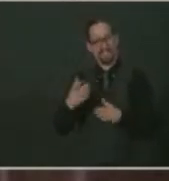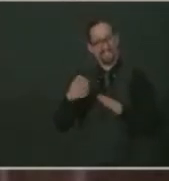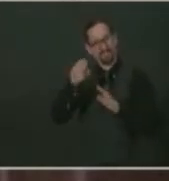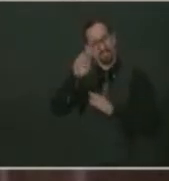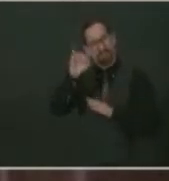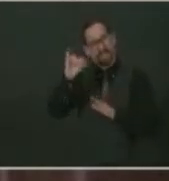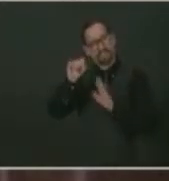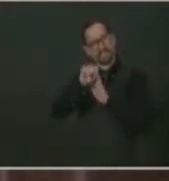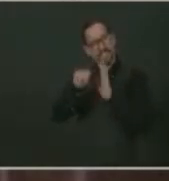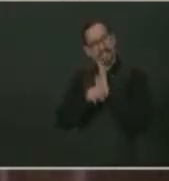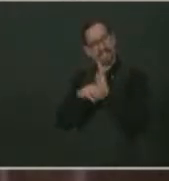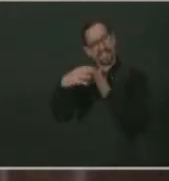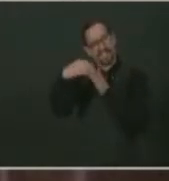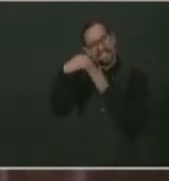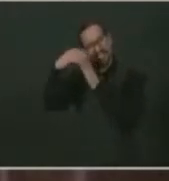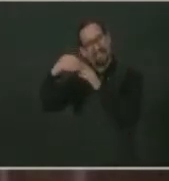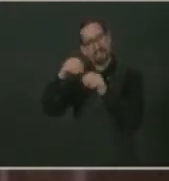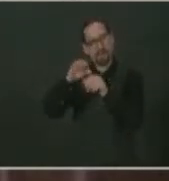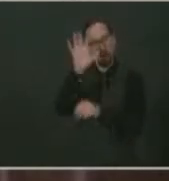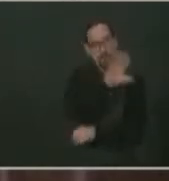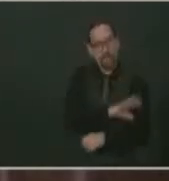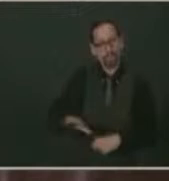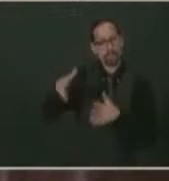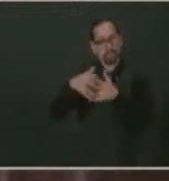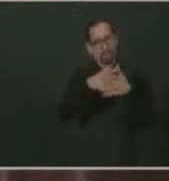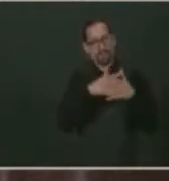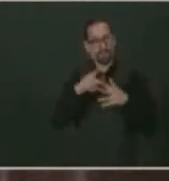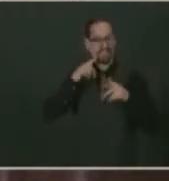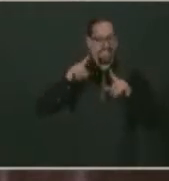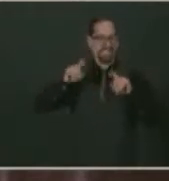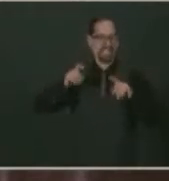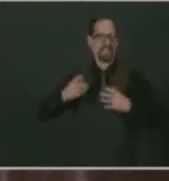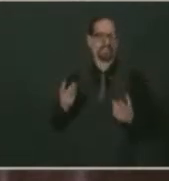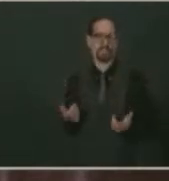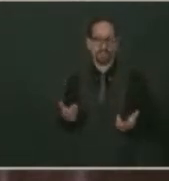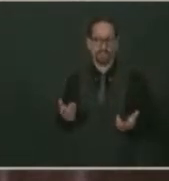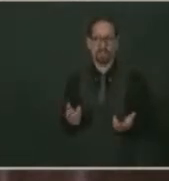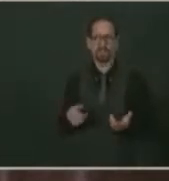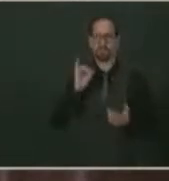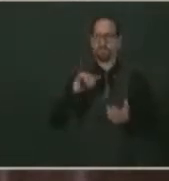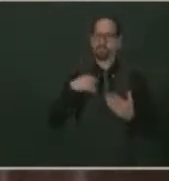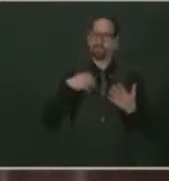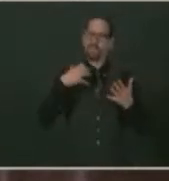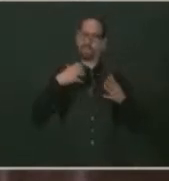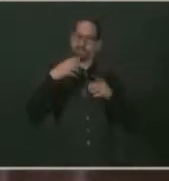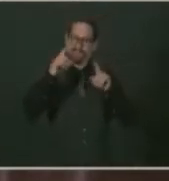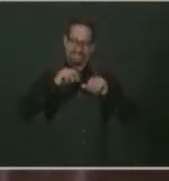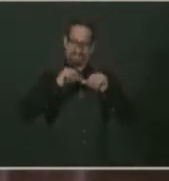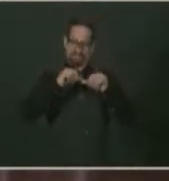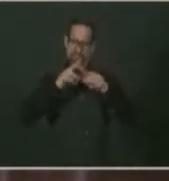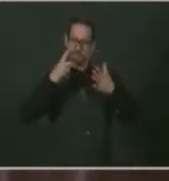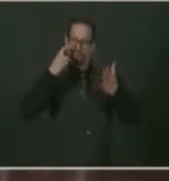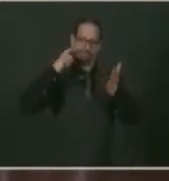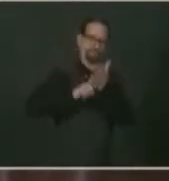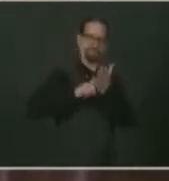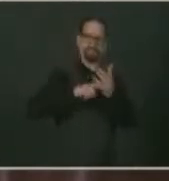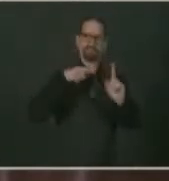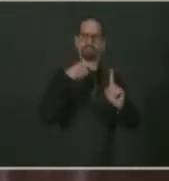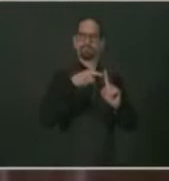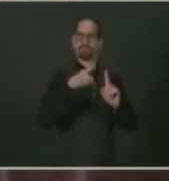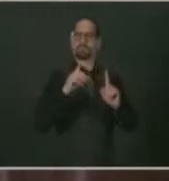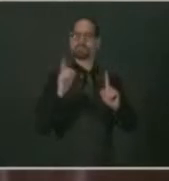take advantage of it because it helps you identify and then be able to behave differently once you know if you've been exposed to